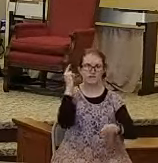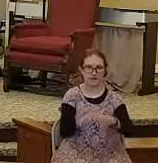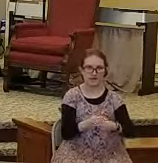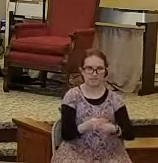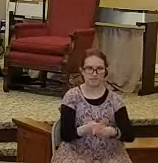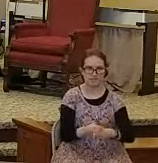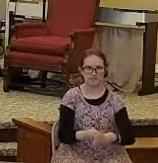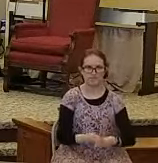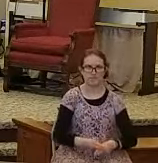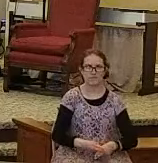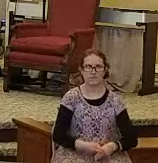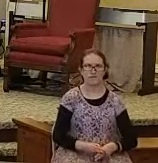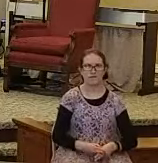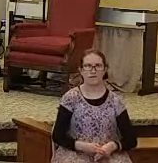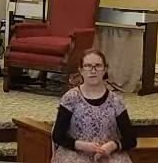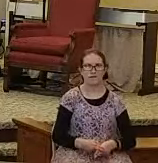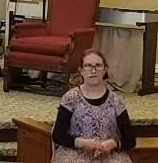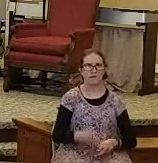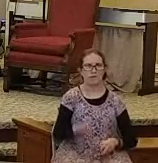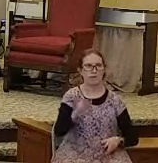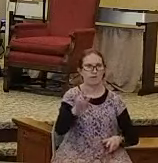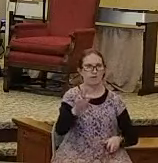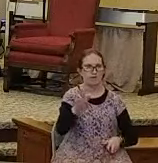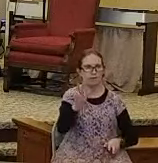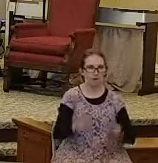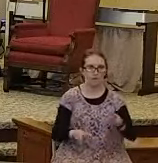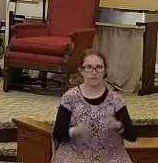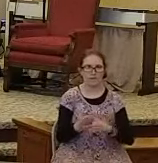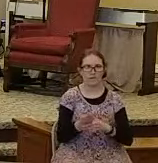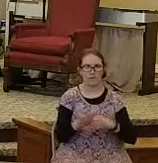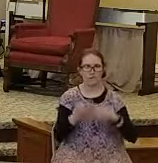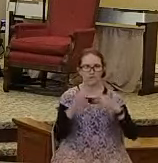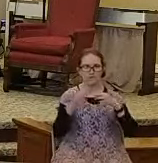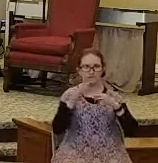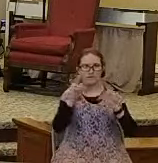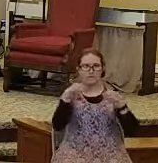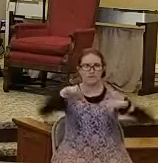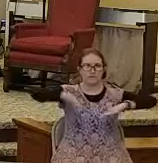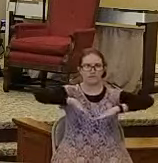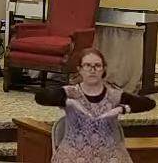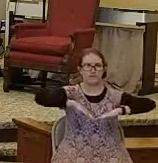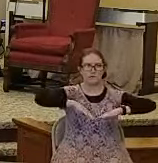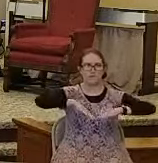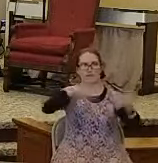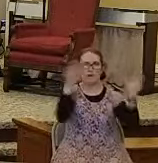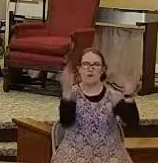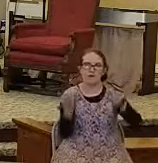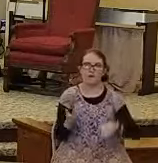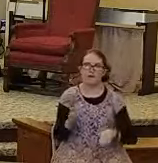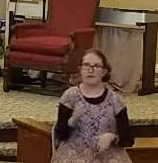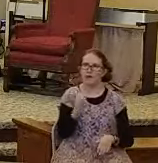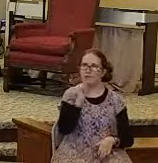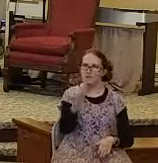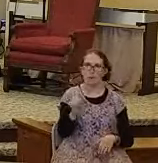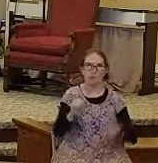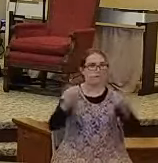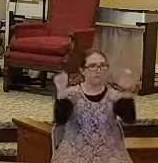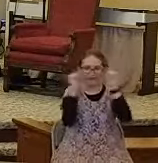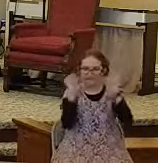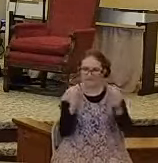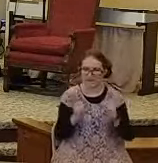his name's sake. All right. Yea, though I walk through the valley of the shadow of death, I will